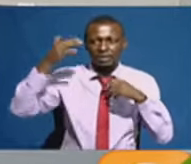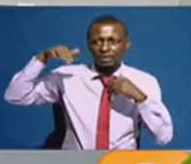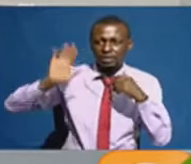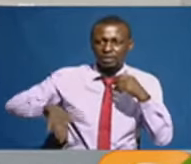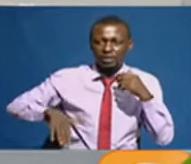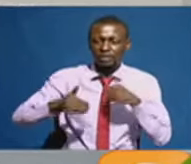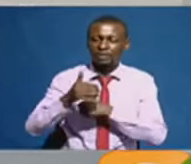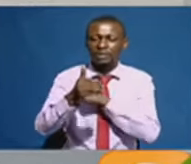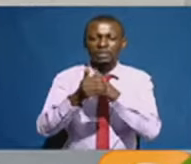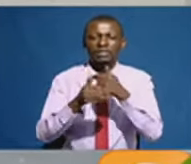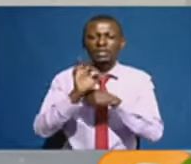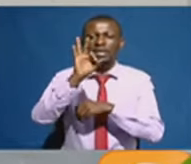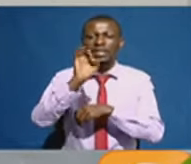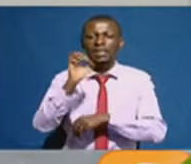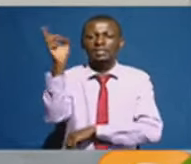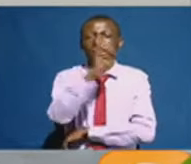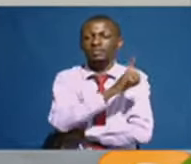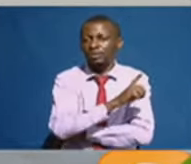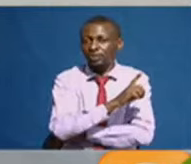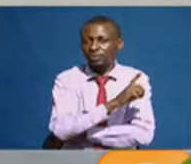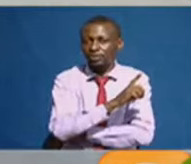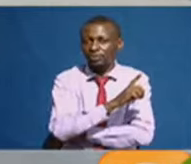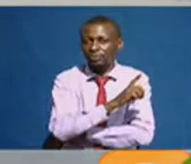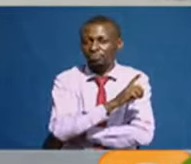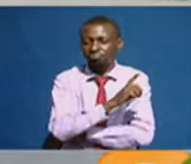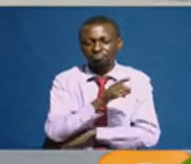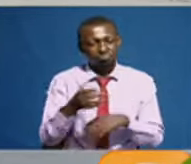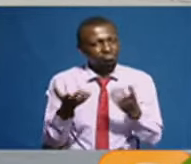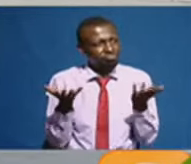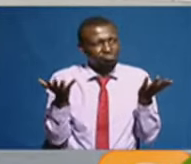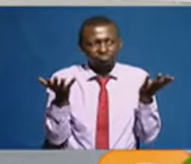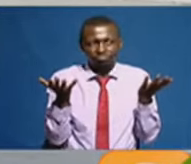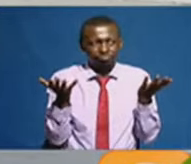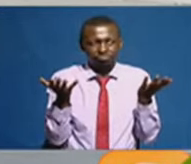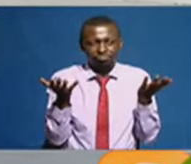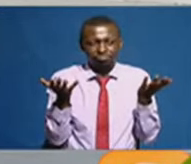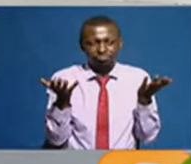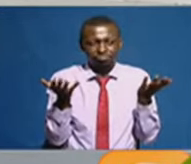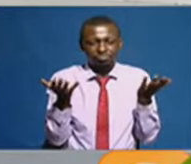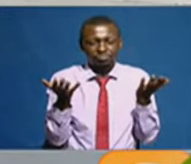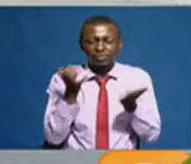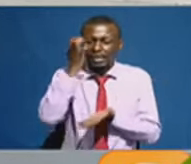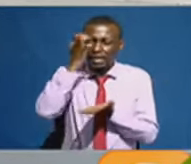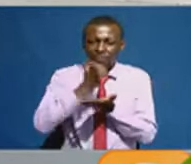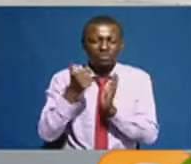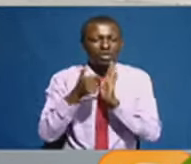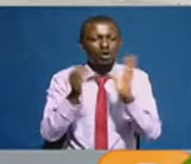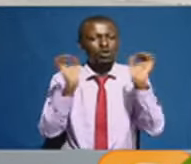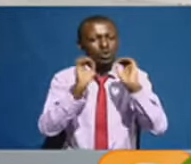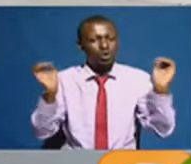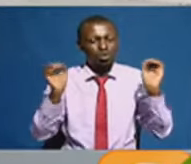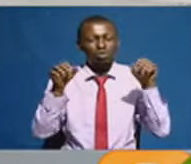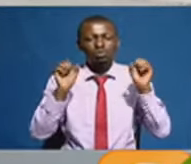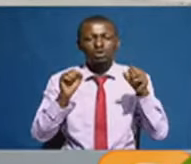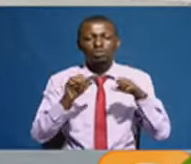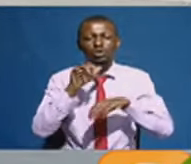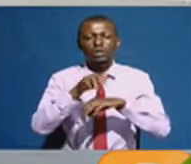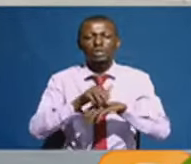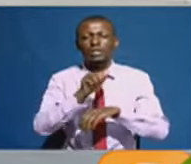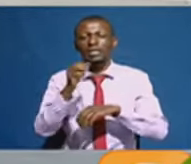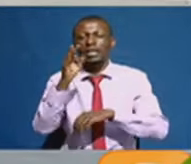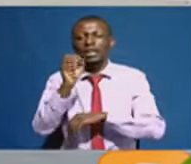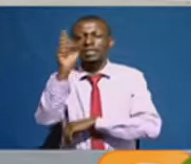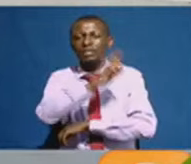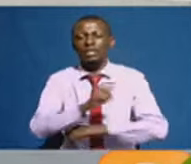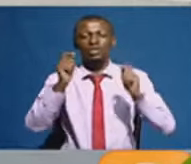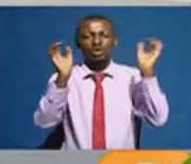30 days, again, there's no any evidence to show that we'll not see another 30 days of the strike,